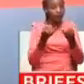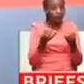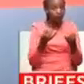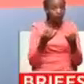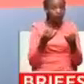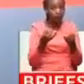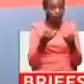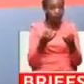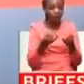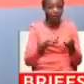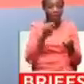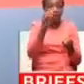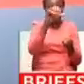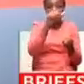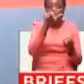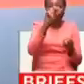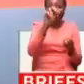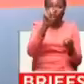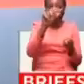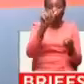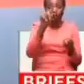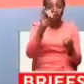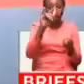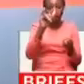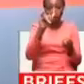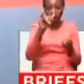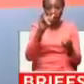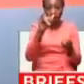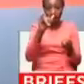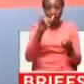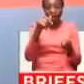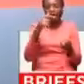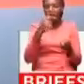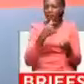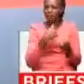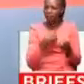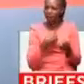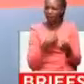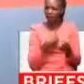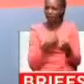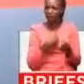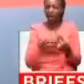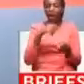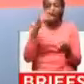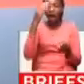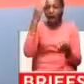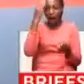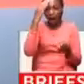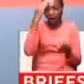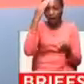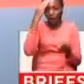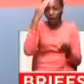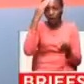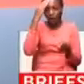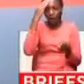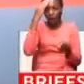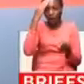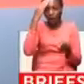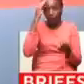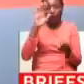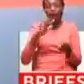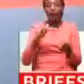Santeria priest in New York, I was like, you know, I knew that whatever she was trying to introduce me to